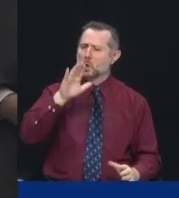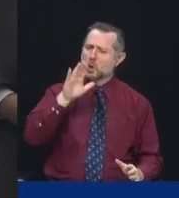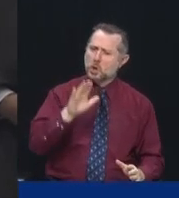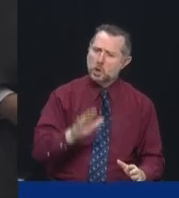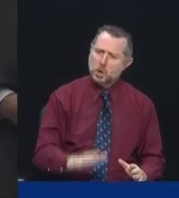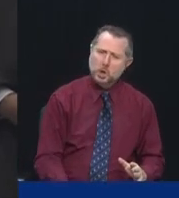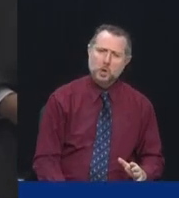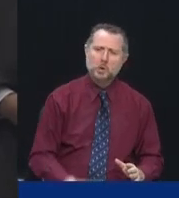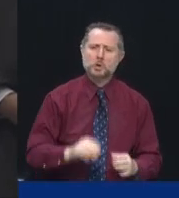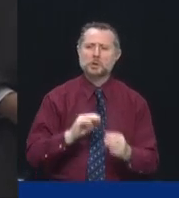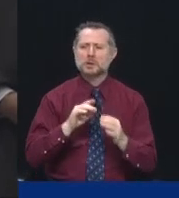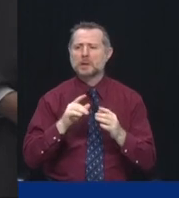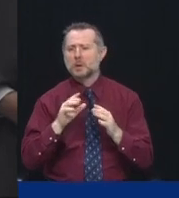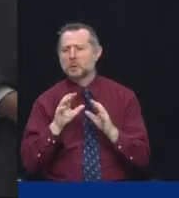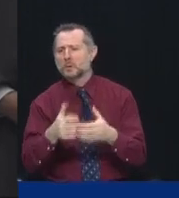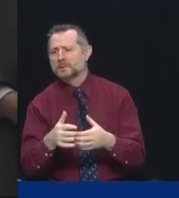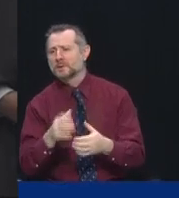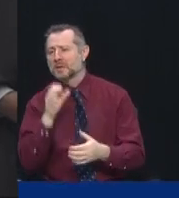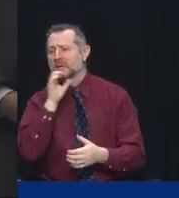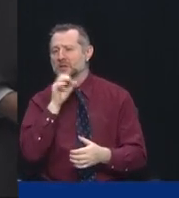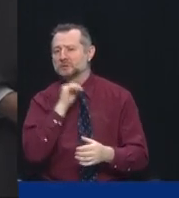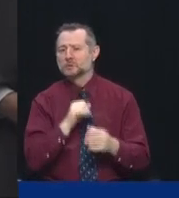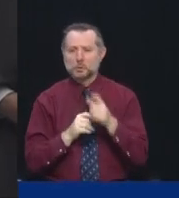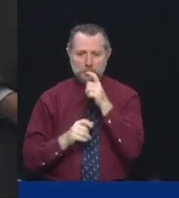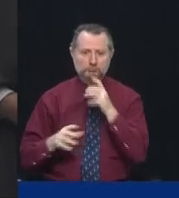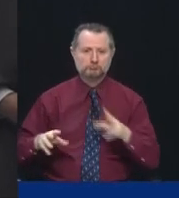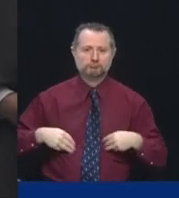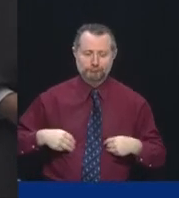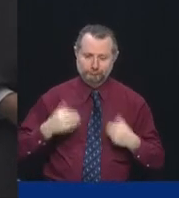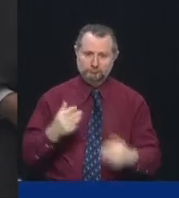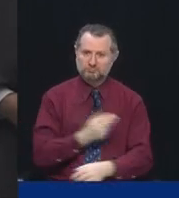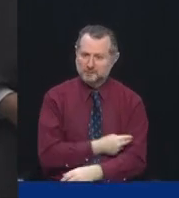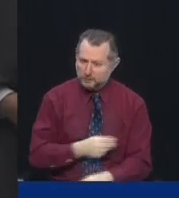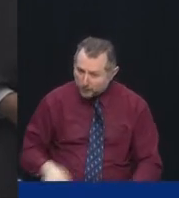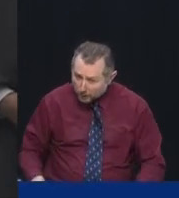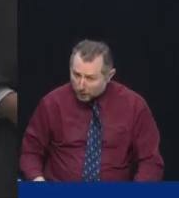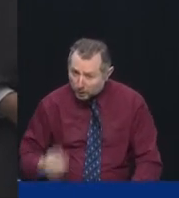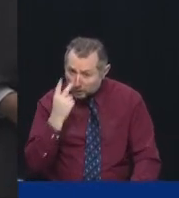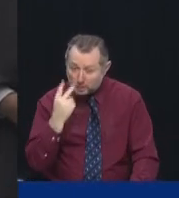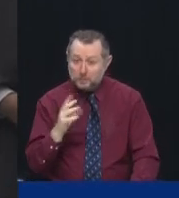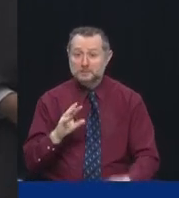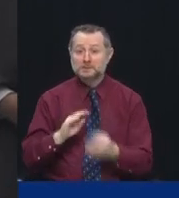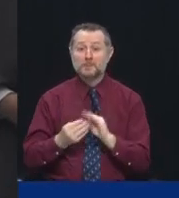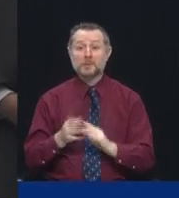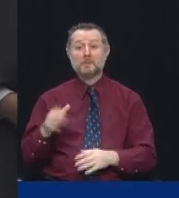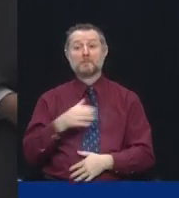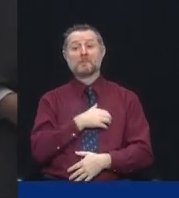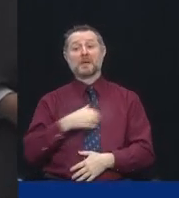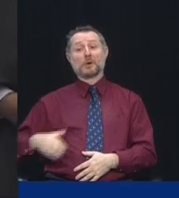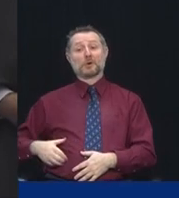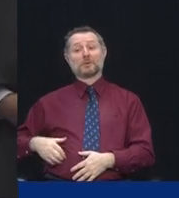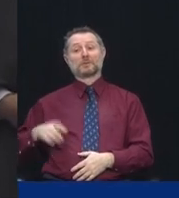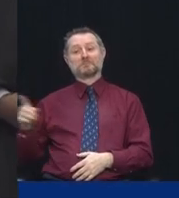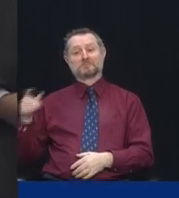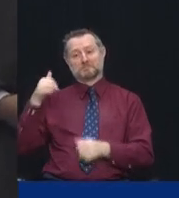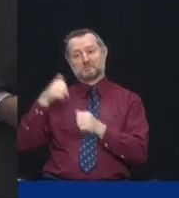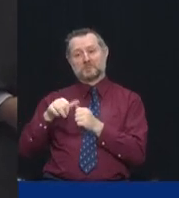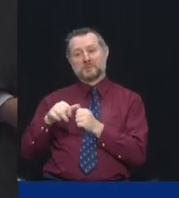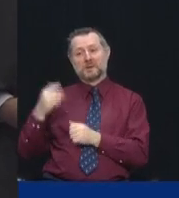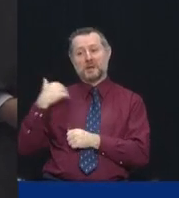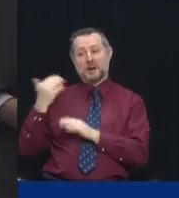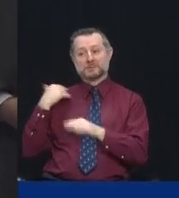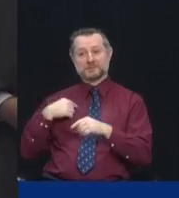vaccinated, okay? Listen to these numbers. Because the mayor, when I was here last time, raised